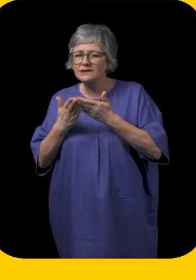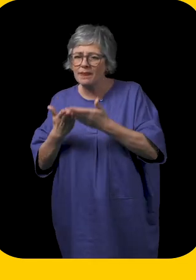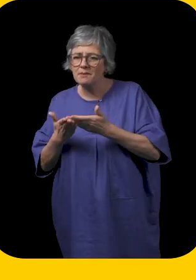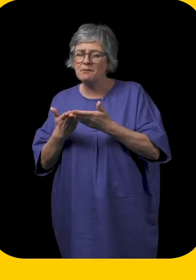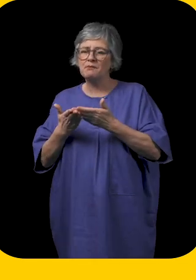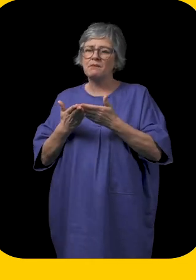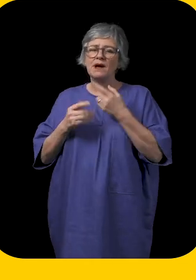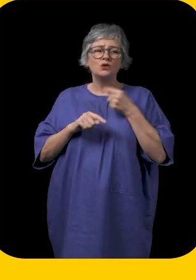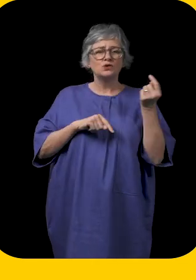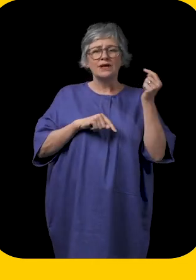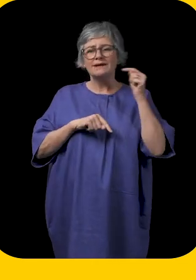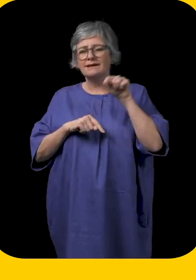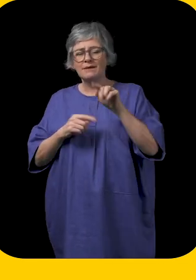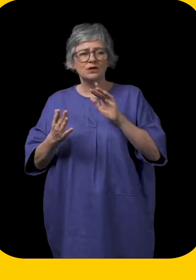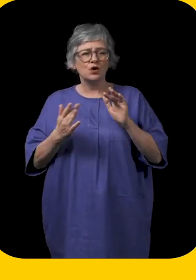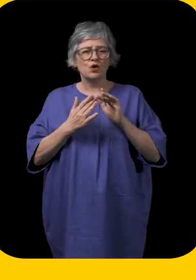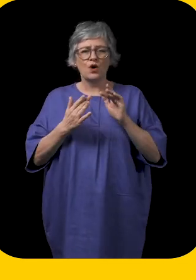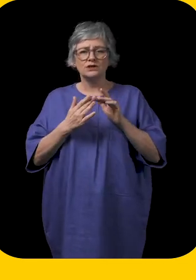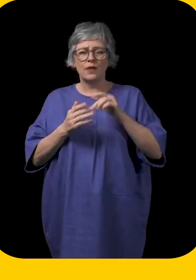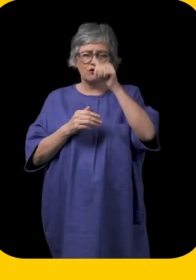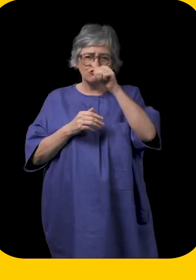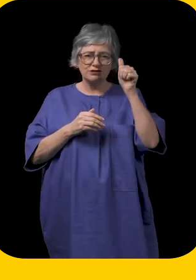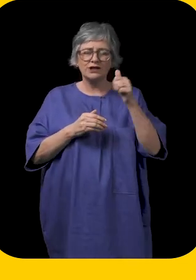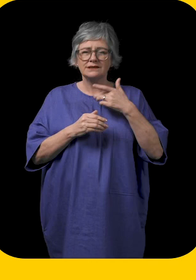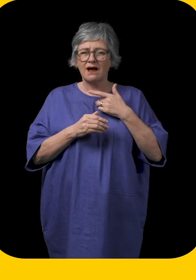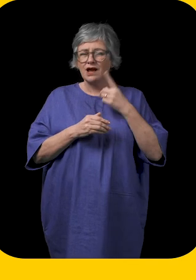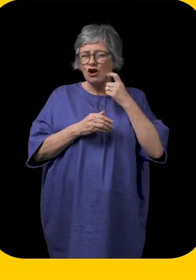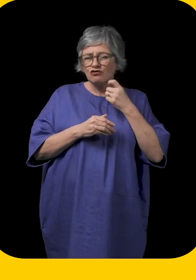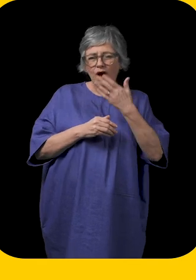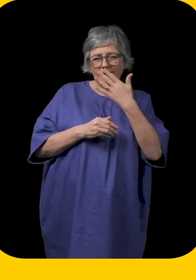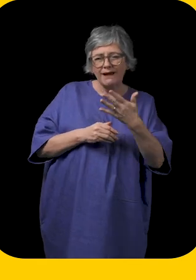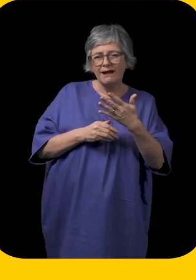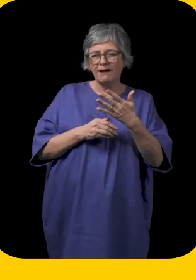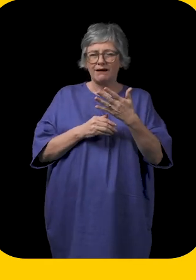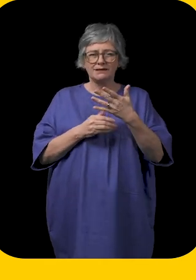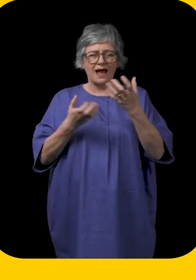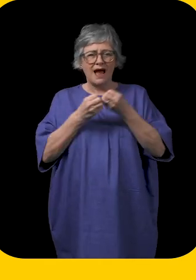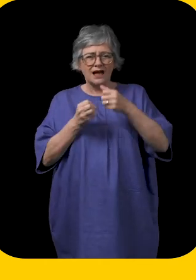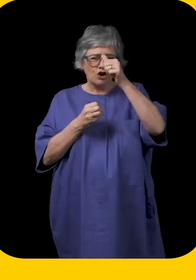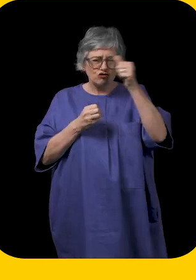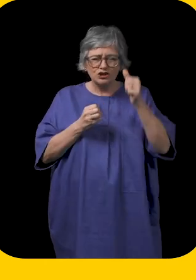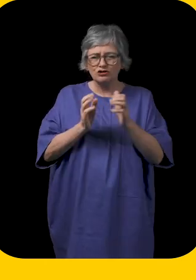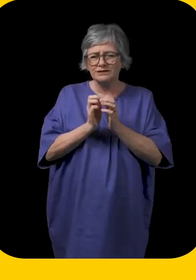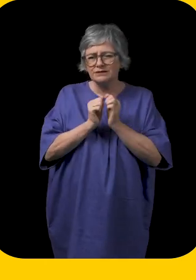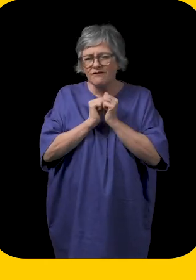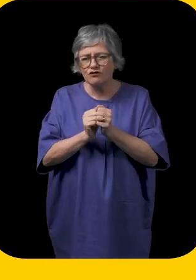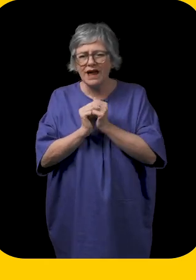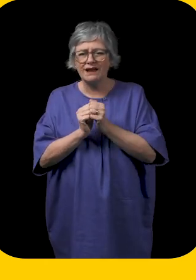Muslim. So I came into contact with Christians at a very young age, and I had Christian friends,